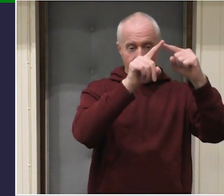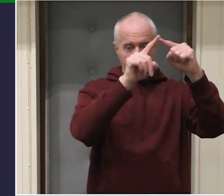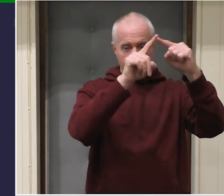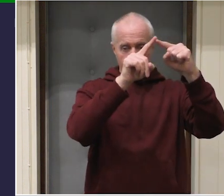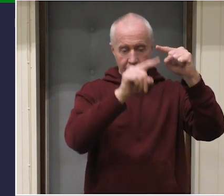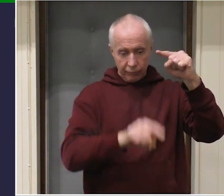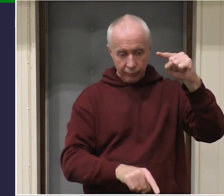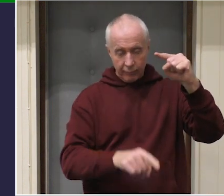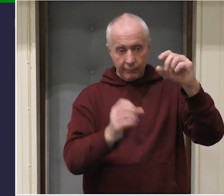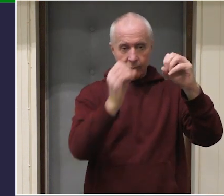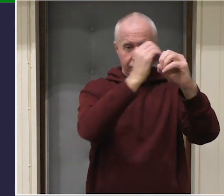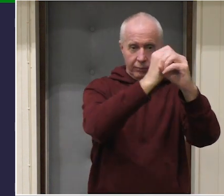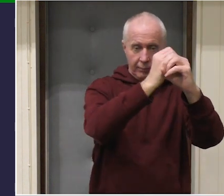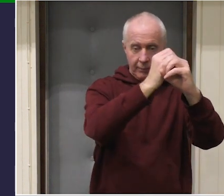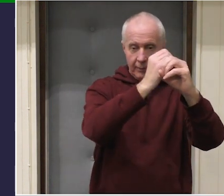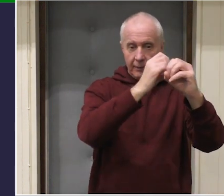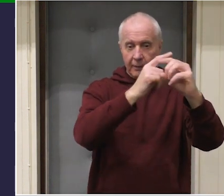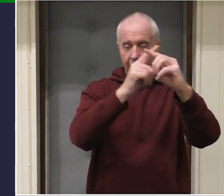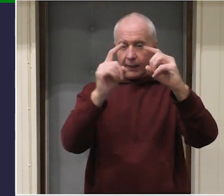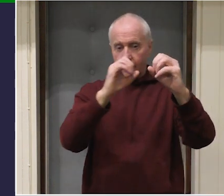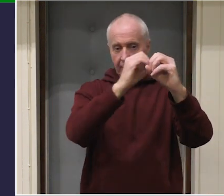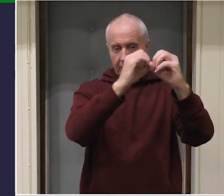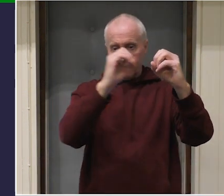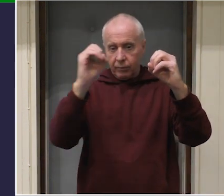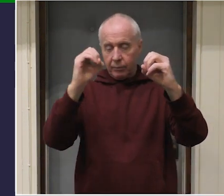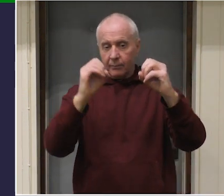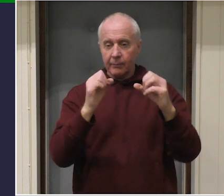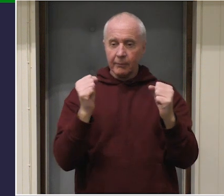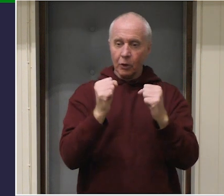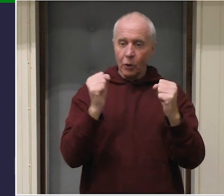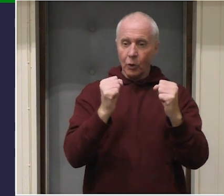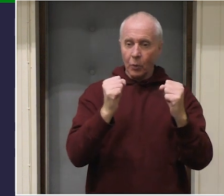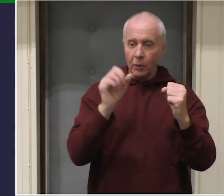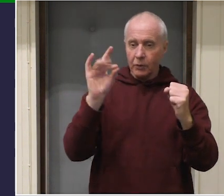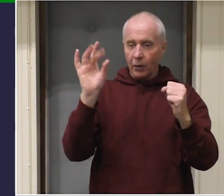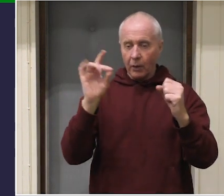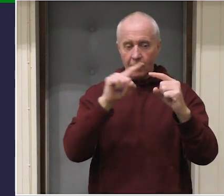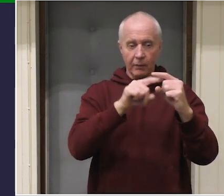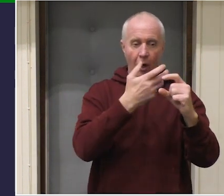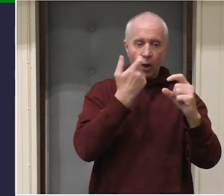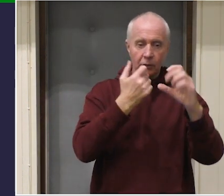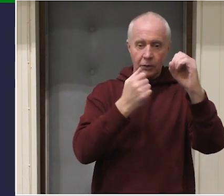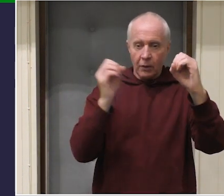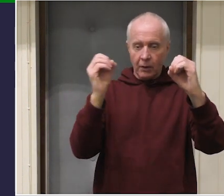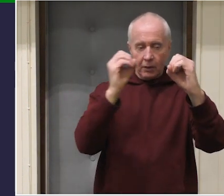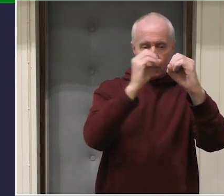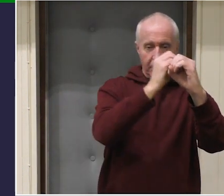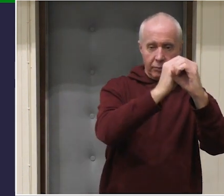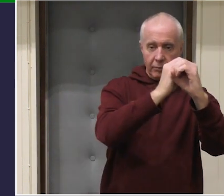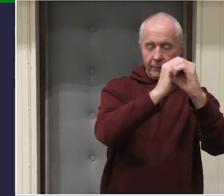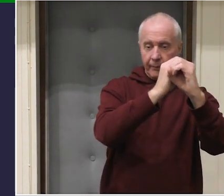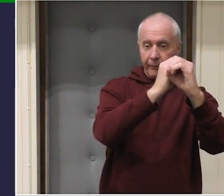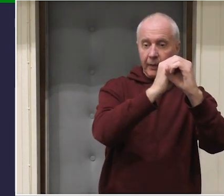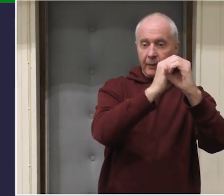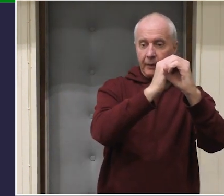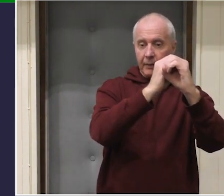primary eclipse. There's another one there. And that's when the cool star goes in front of the hot star. And half an orbit later,